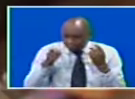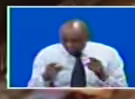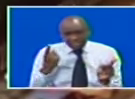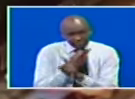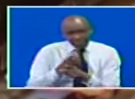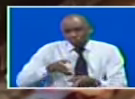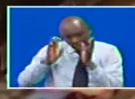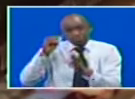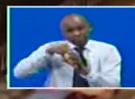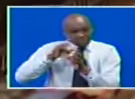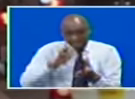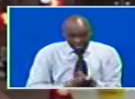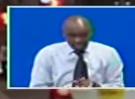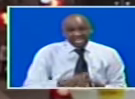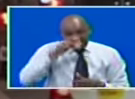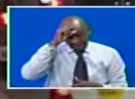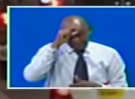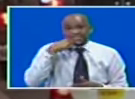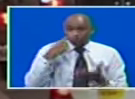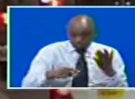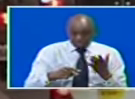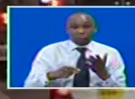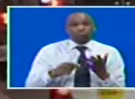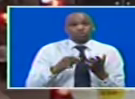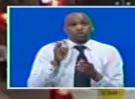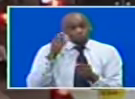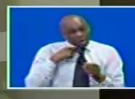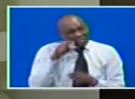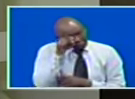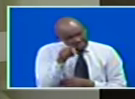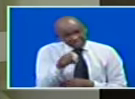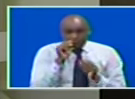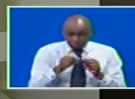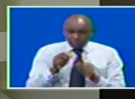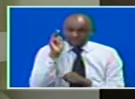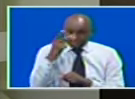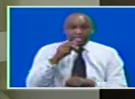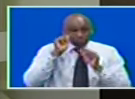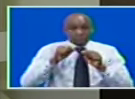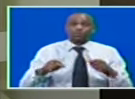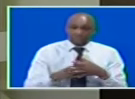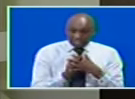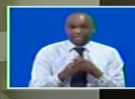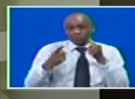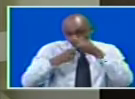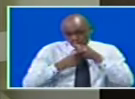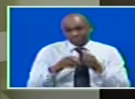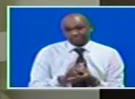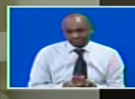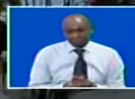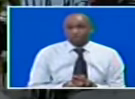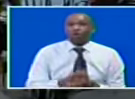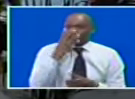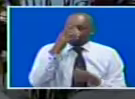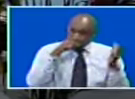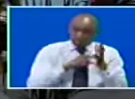investment products, the government is banking big on this to roll out the second tranche of the bond by June, worth